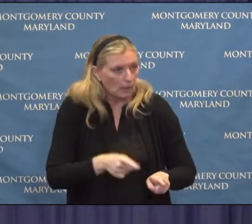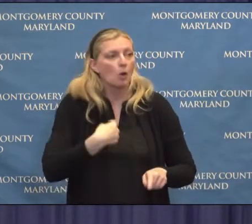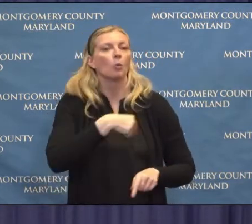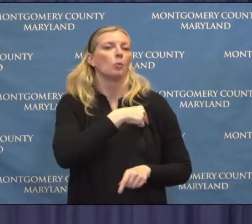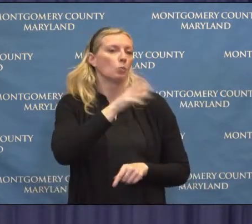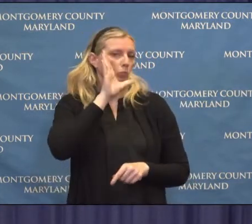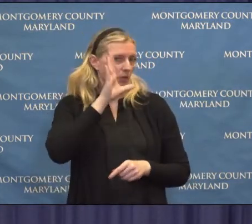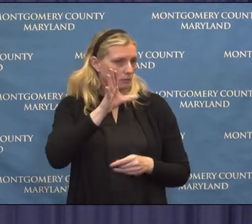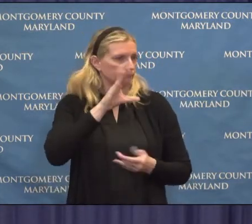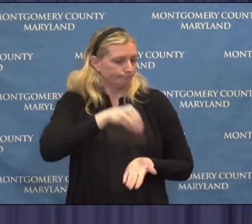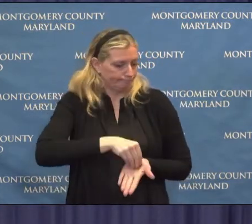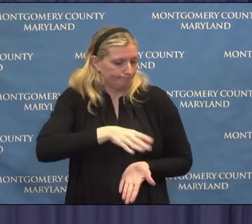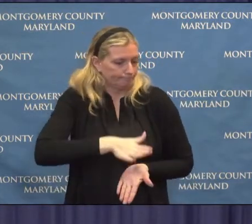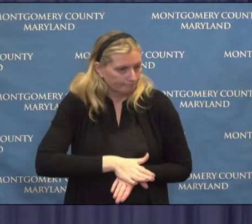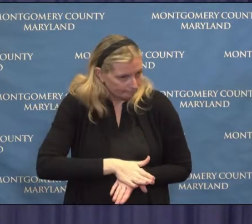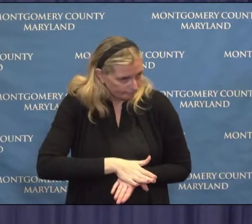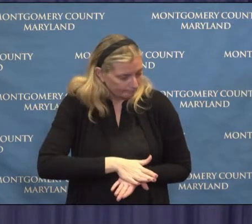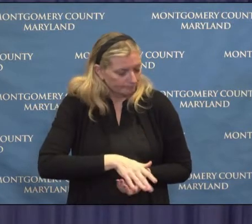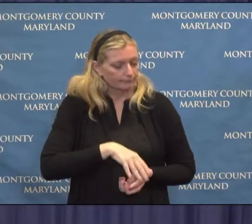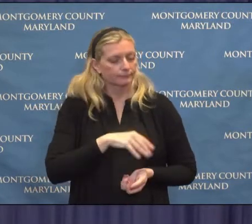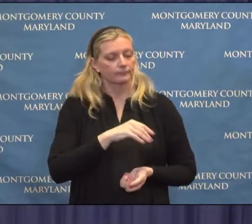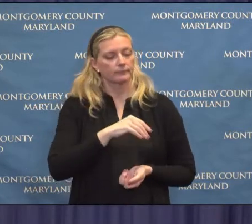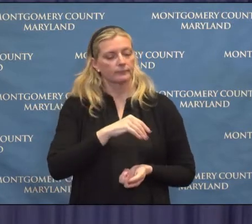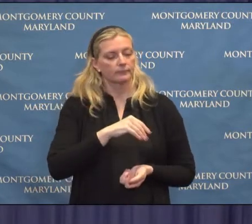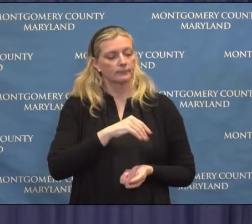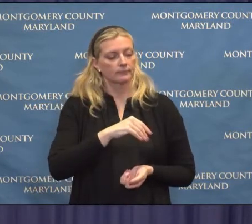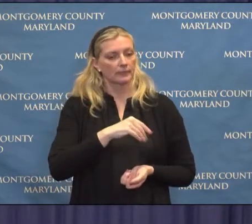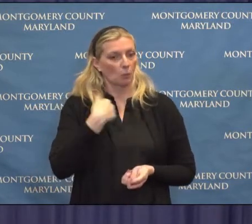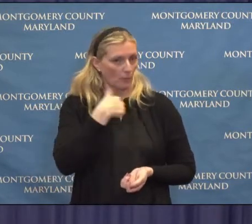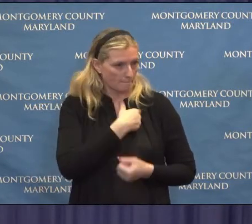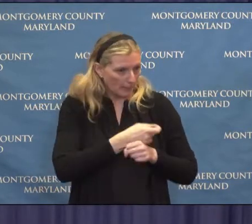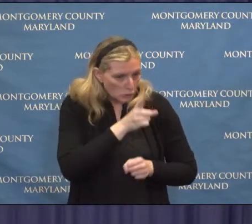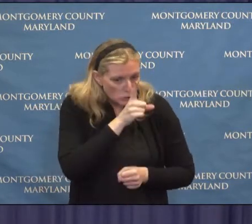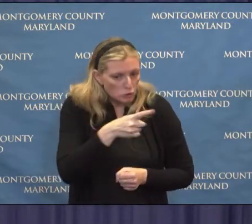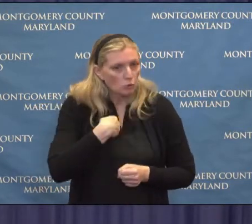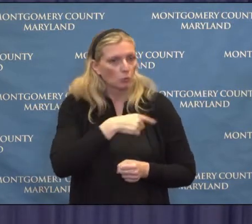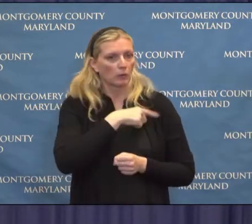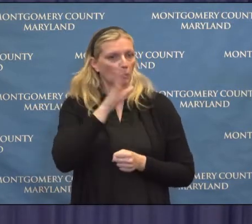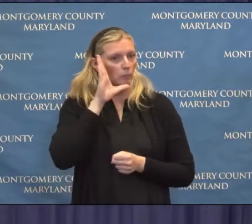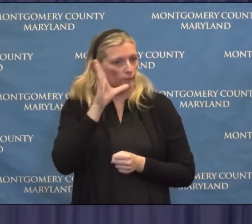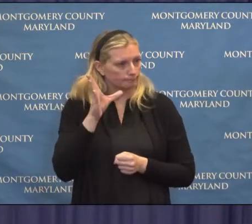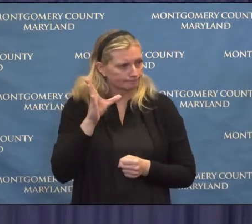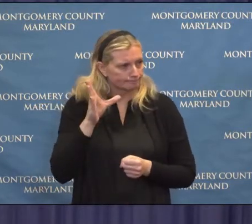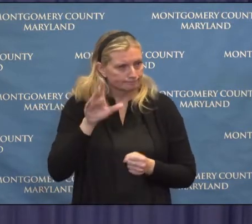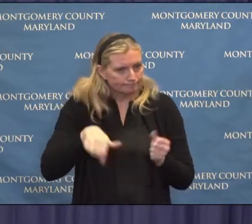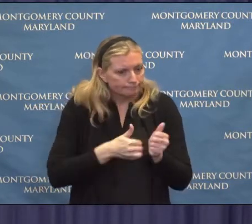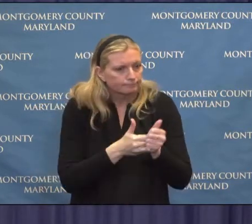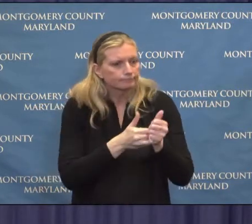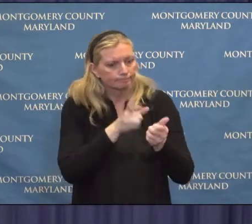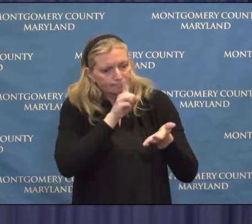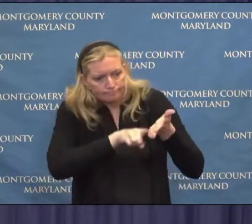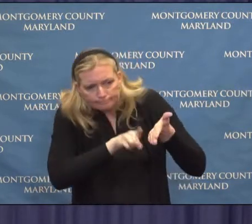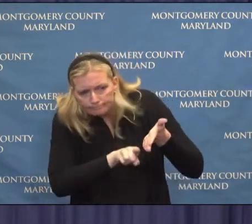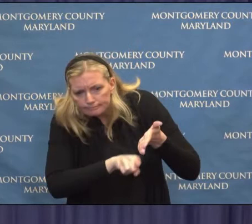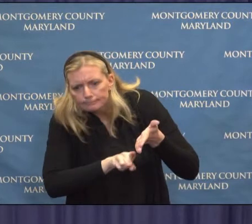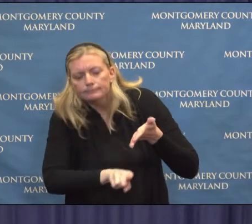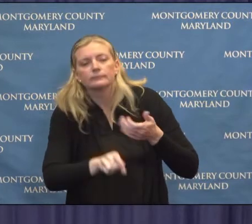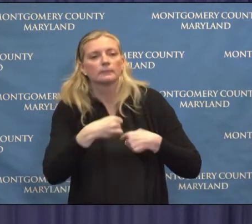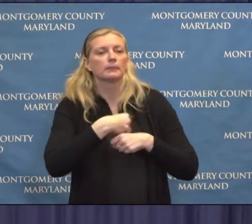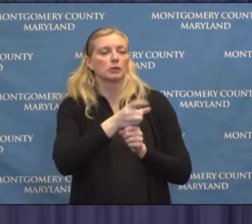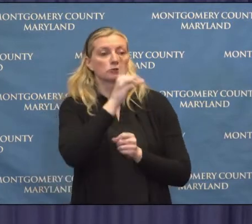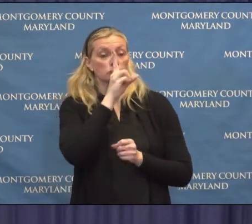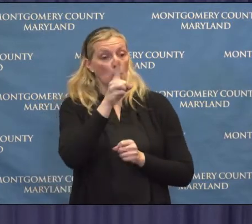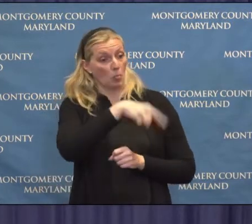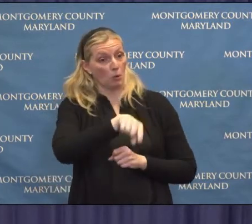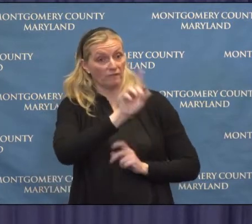document these events. We make sure we investigate and follow up to make sure that these individuals